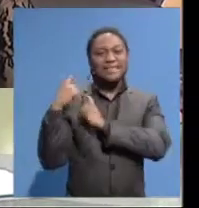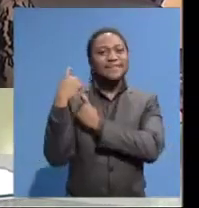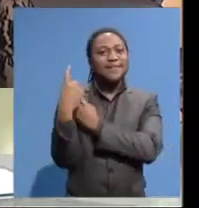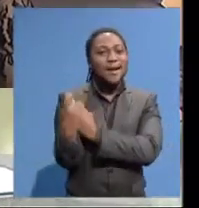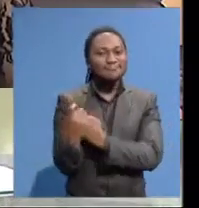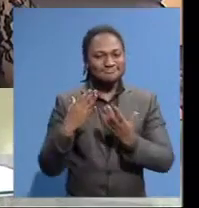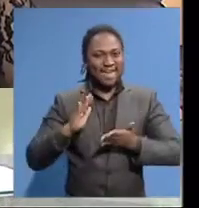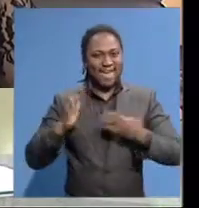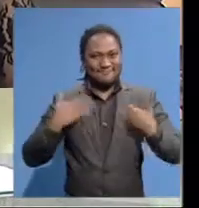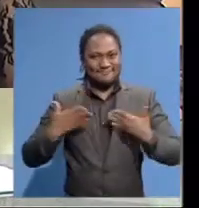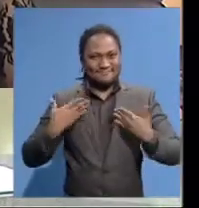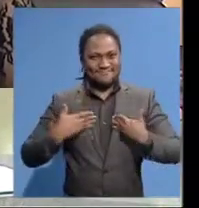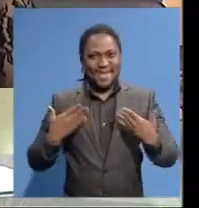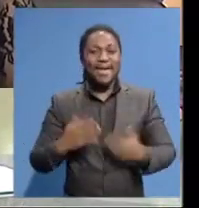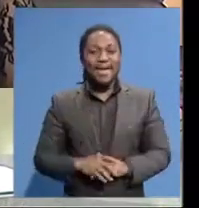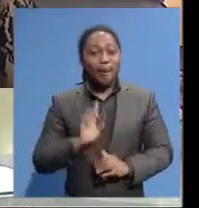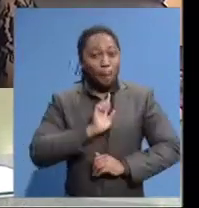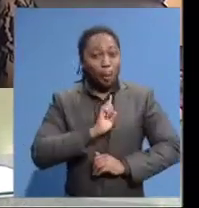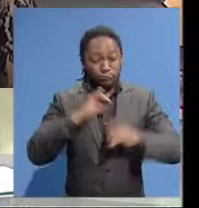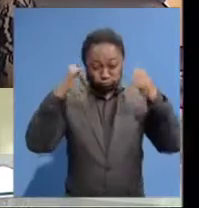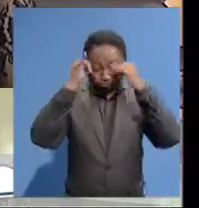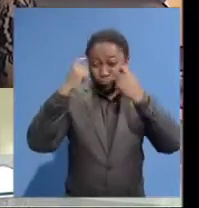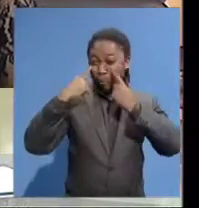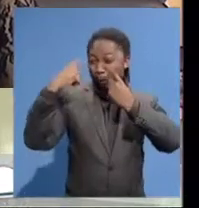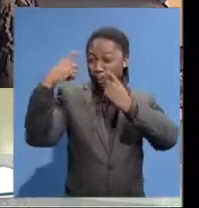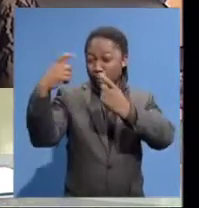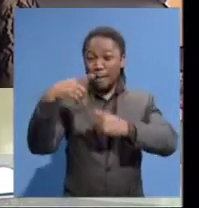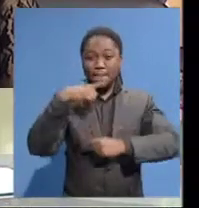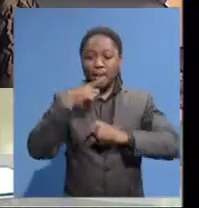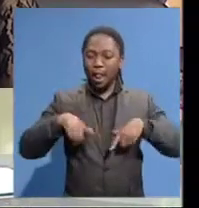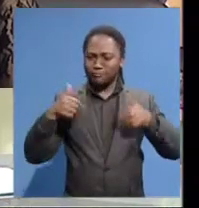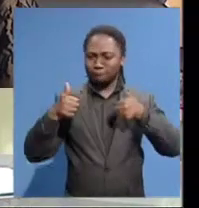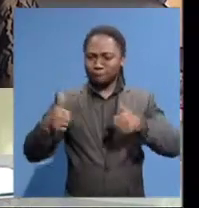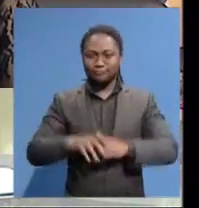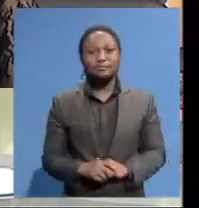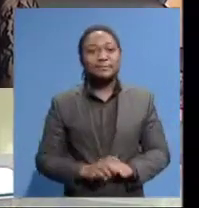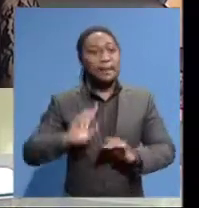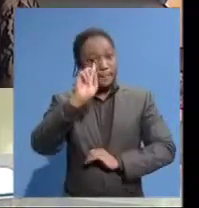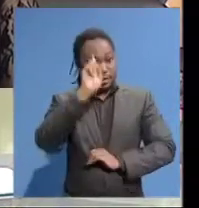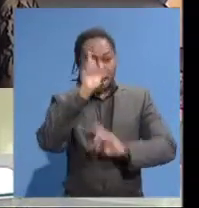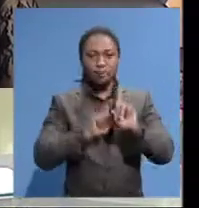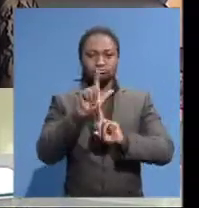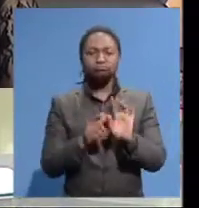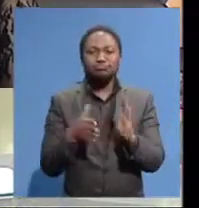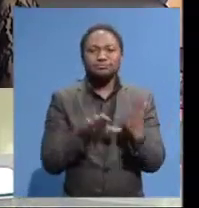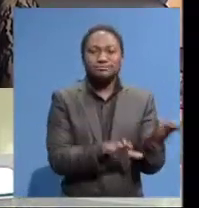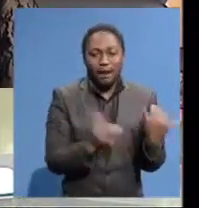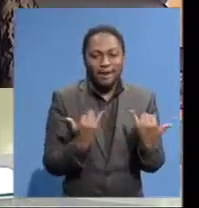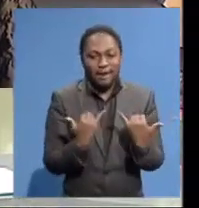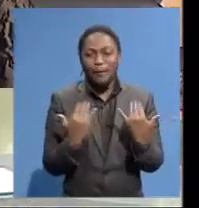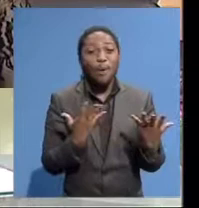and bayavuma. Yakhala inkomo means icamagu livumile. Utata Madiba has transcended to the ancestral